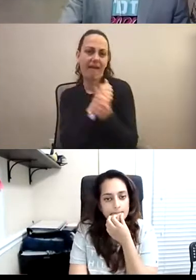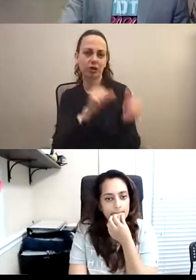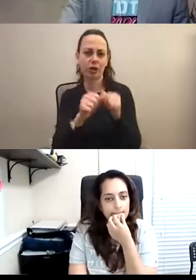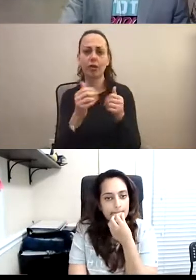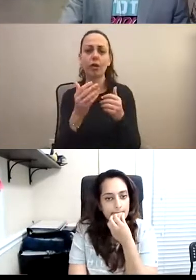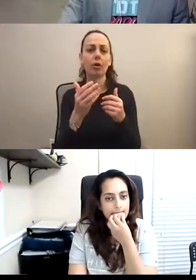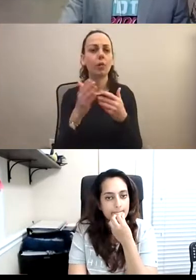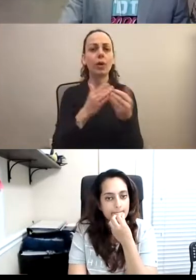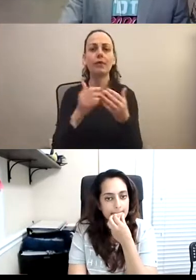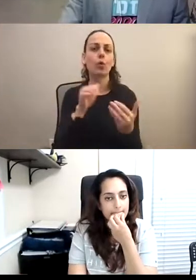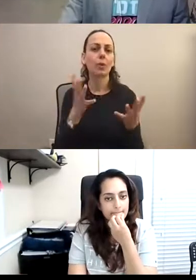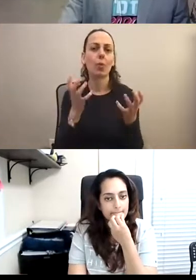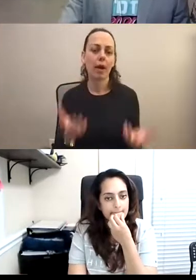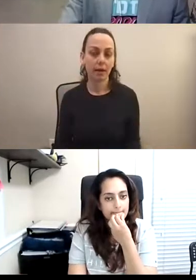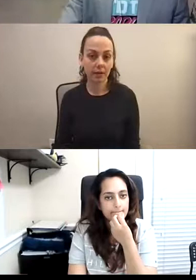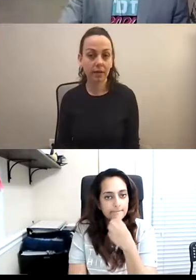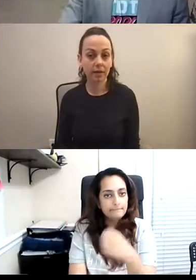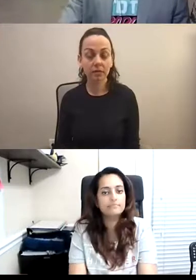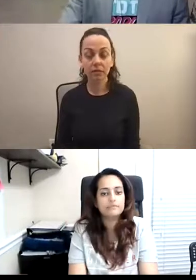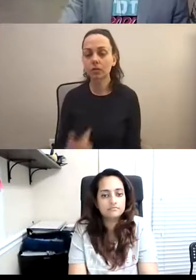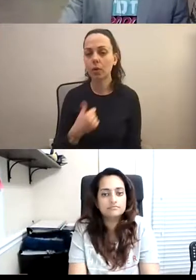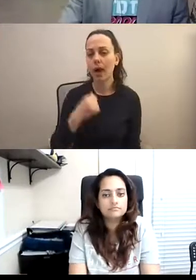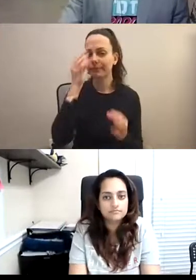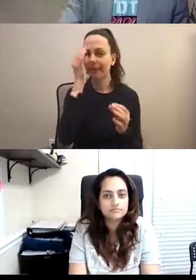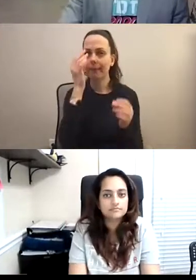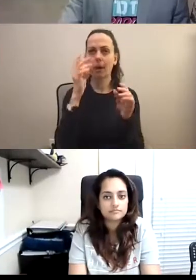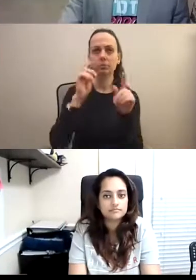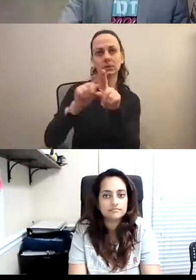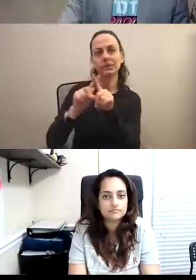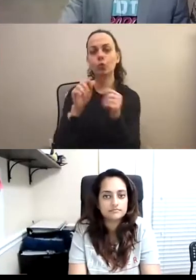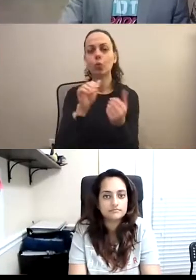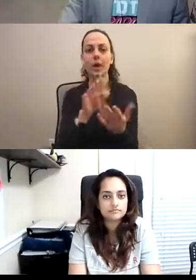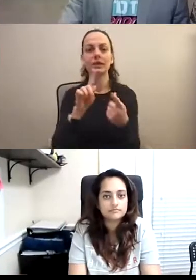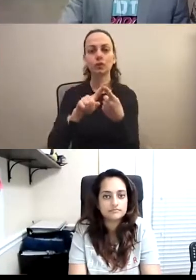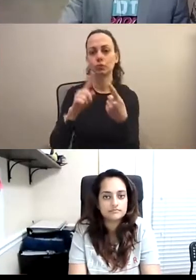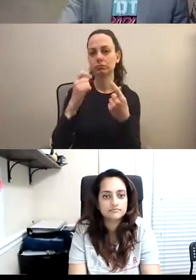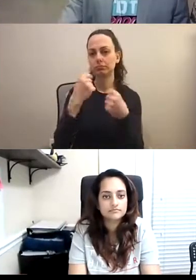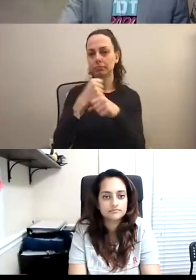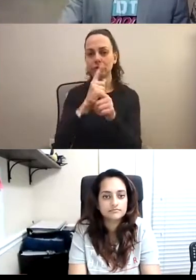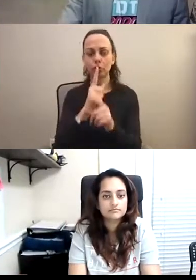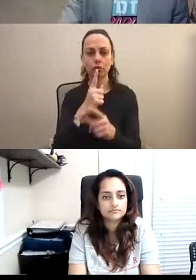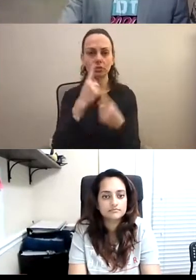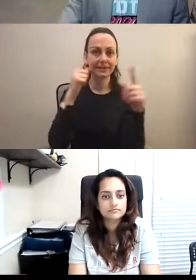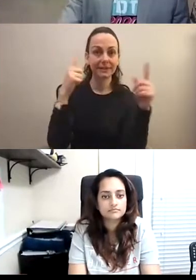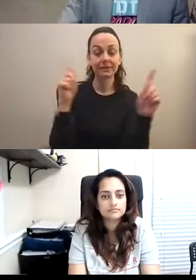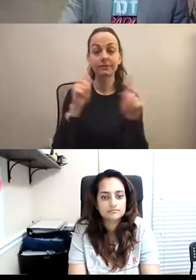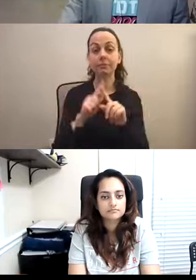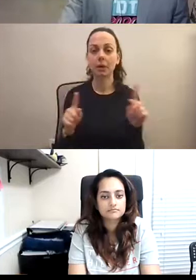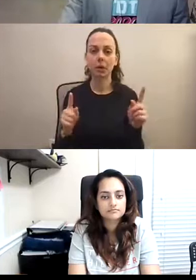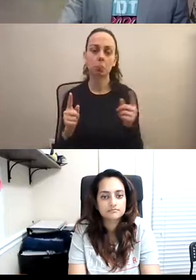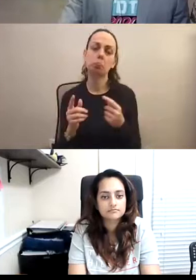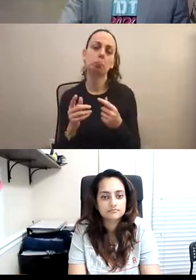So I just been thinking of all kinds of ways to make it happen. But either way, I